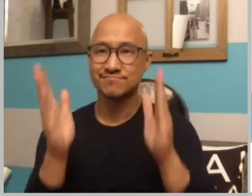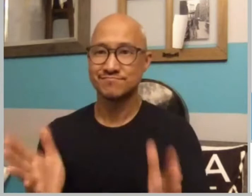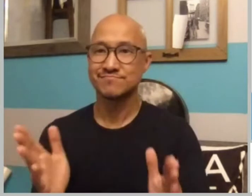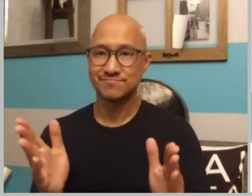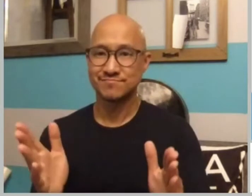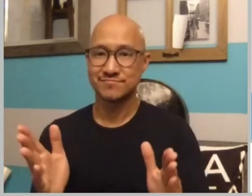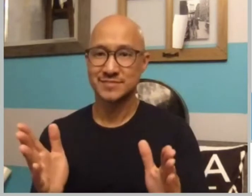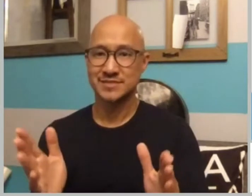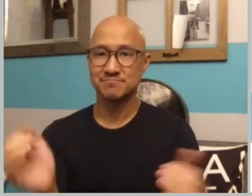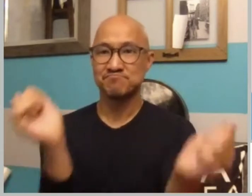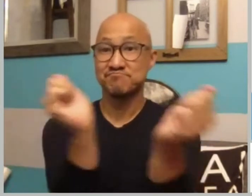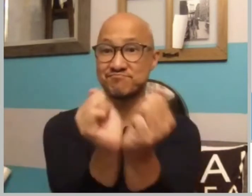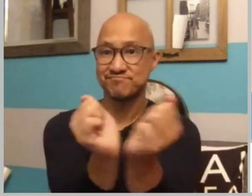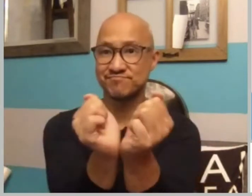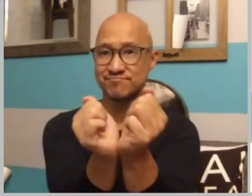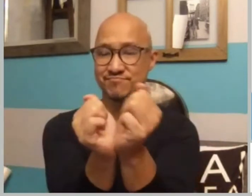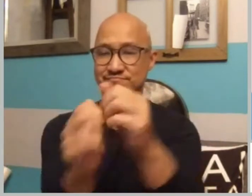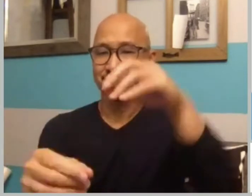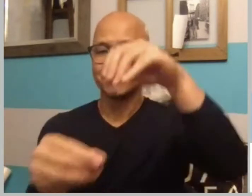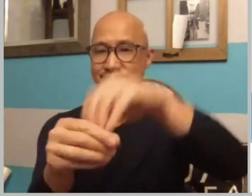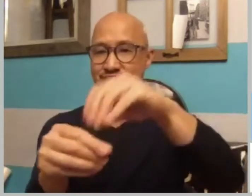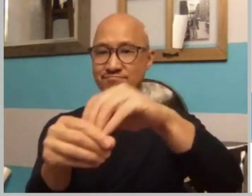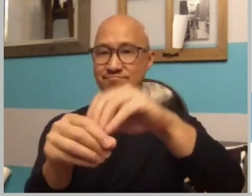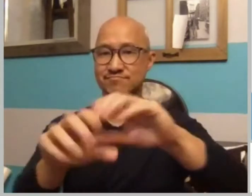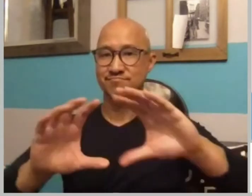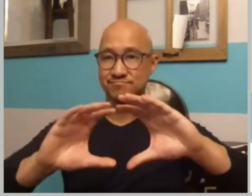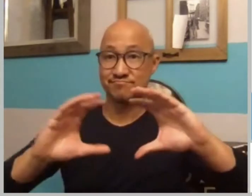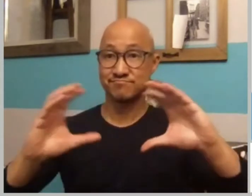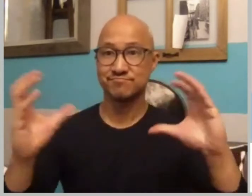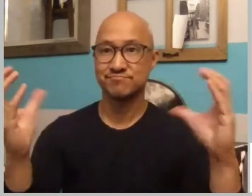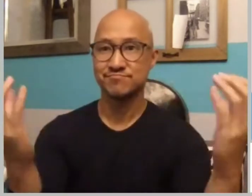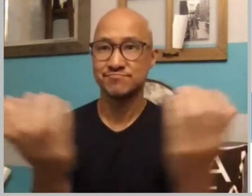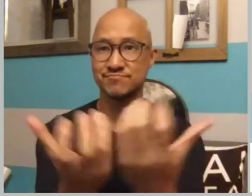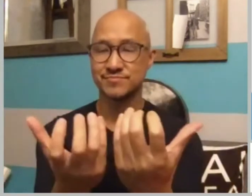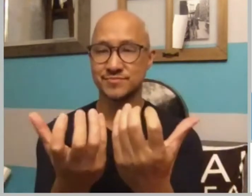attacked by, wild